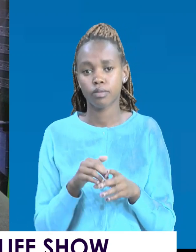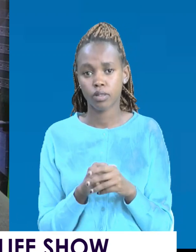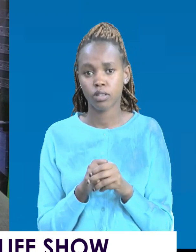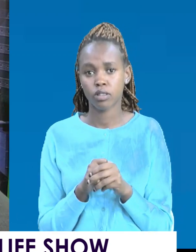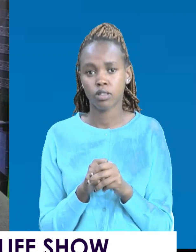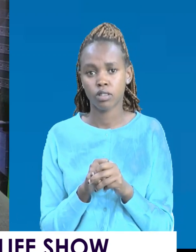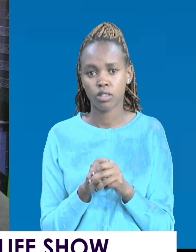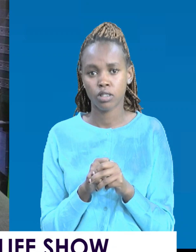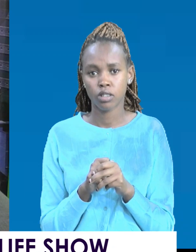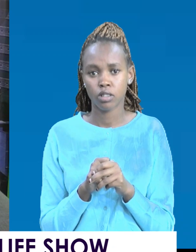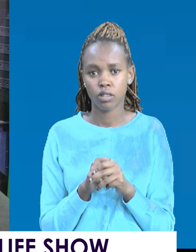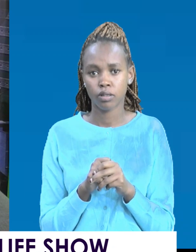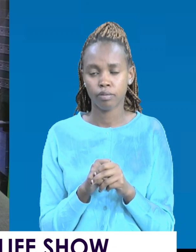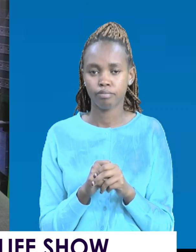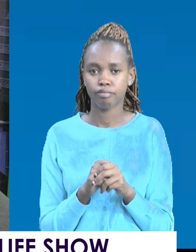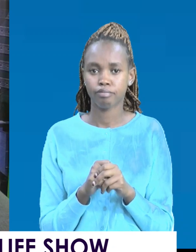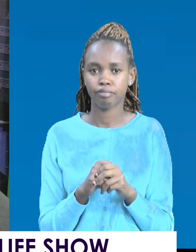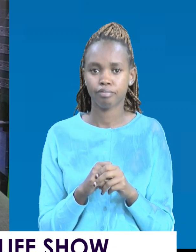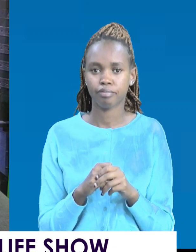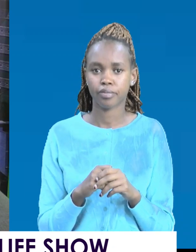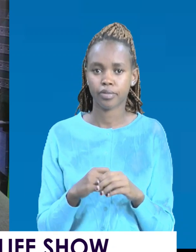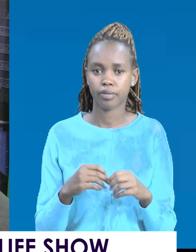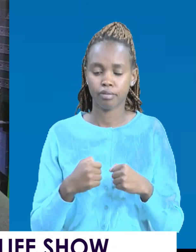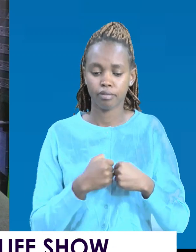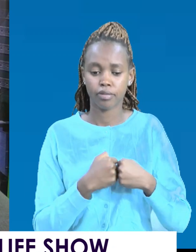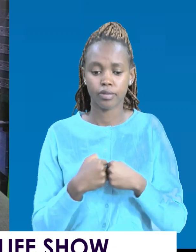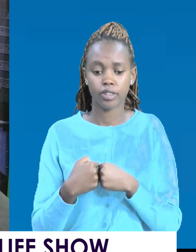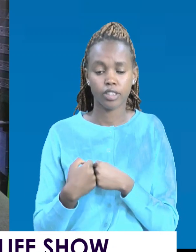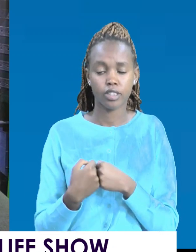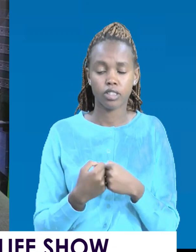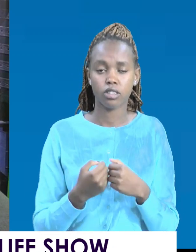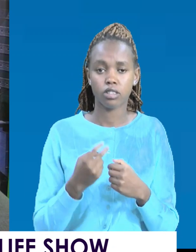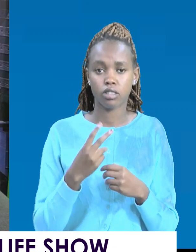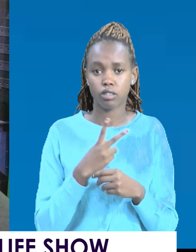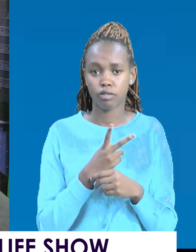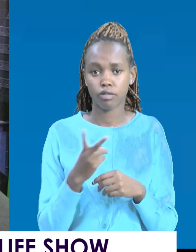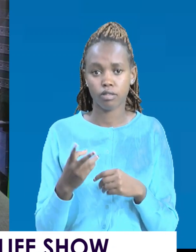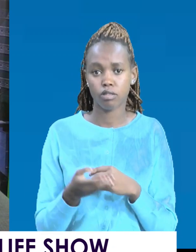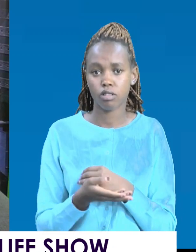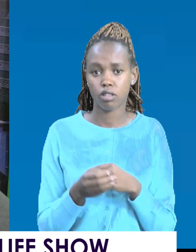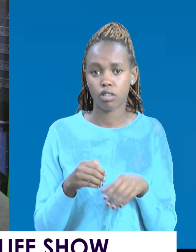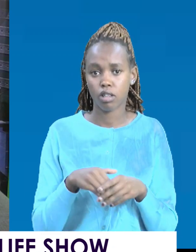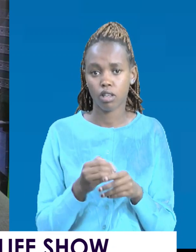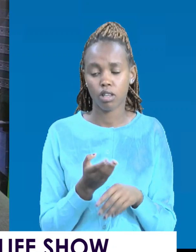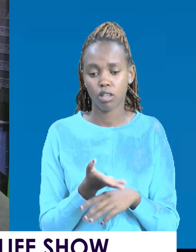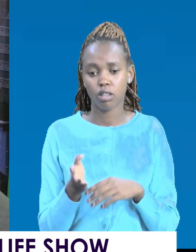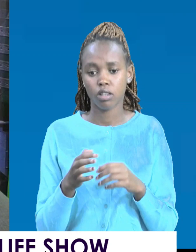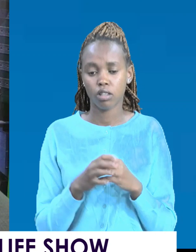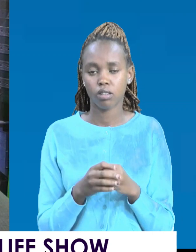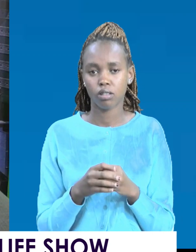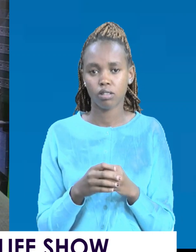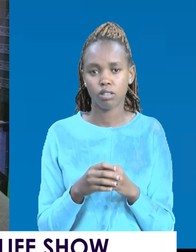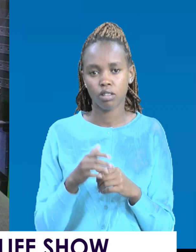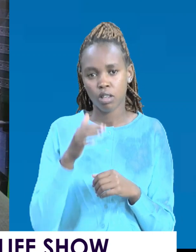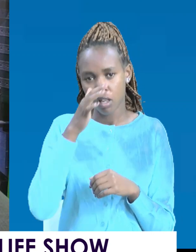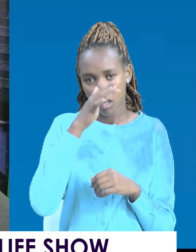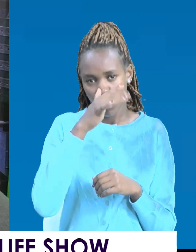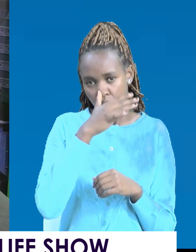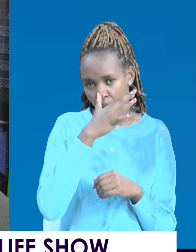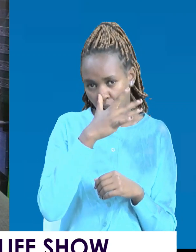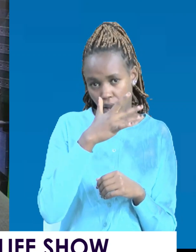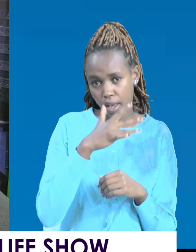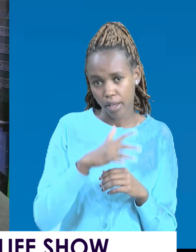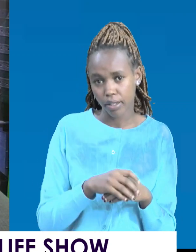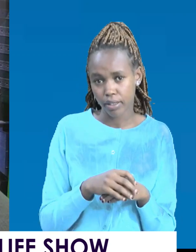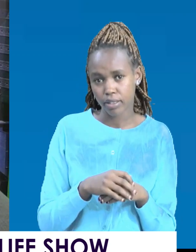the milestones you need to make out there. More often than not, you may be cheated that the